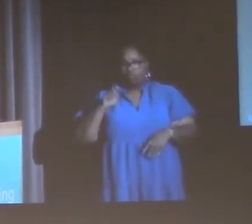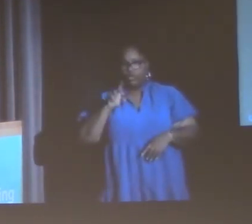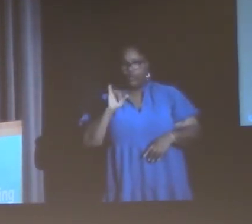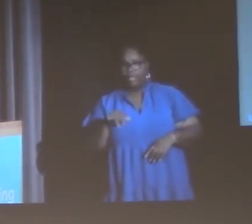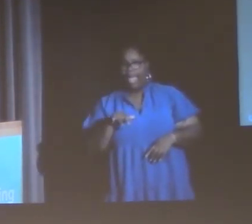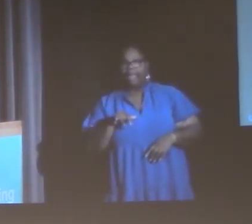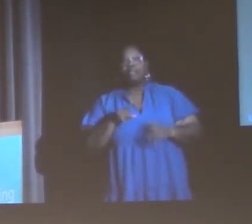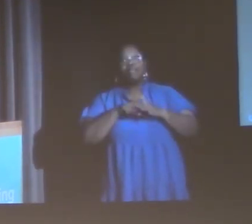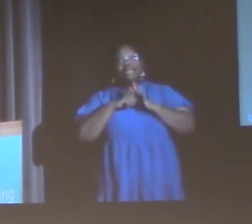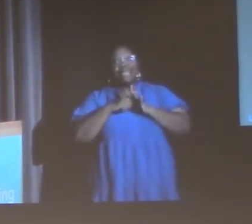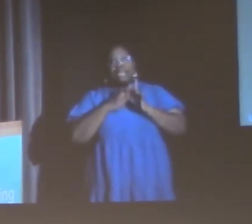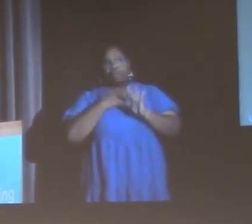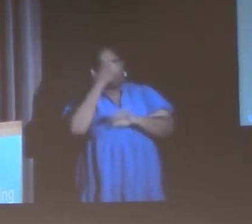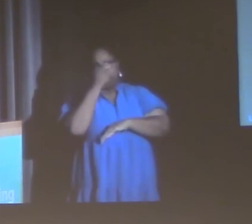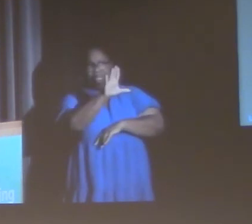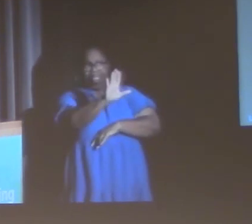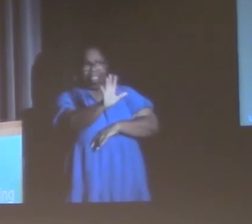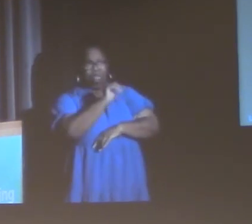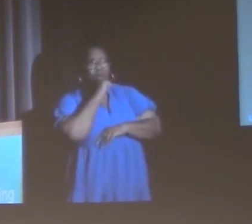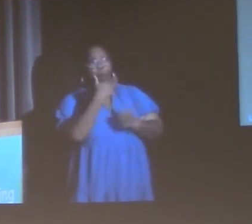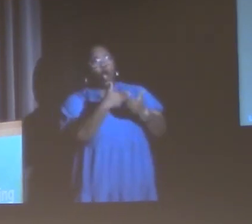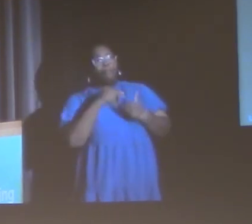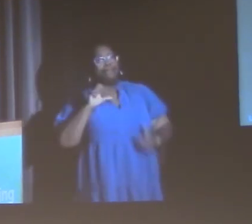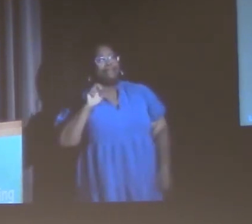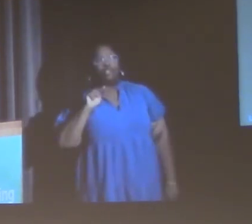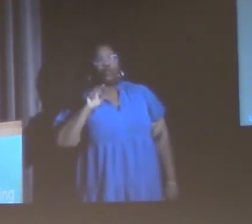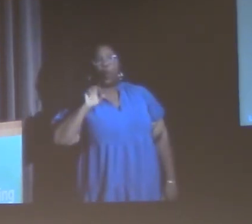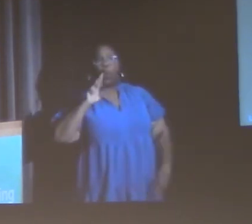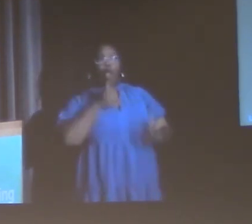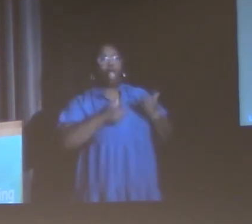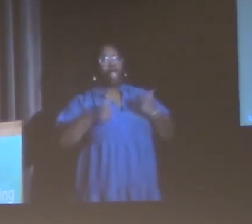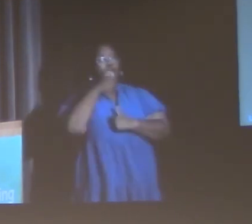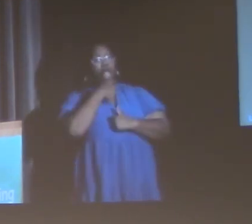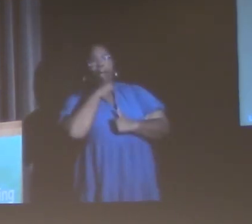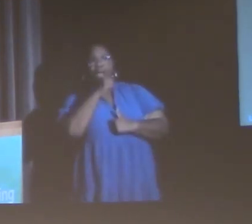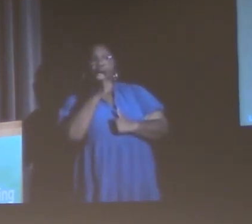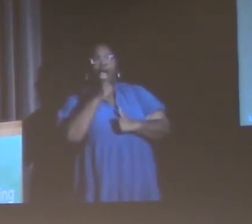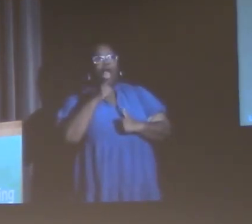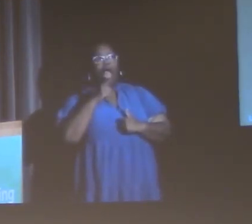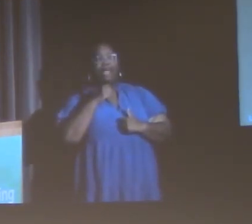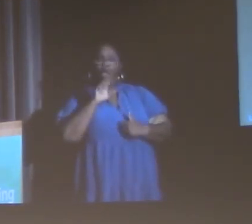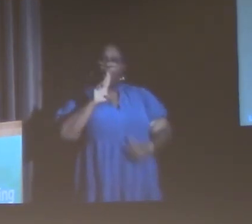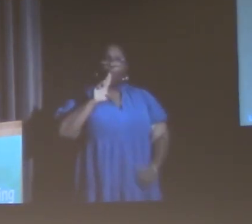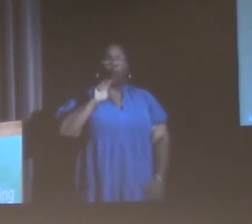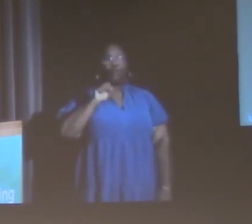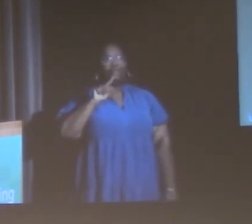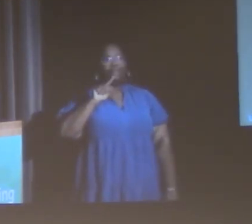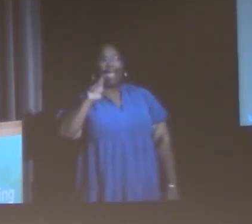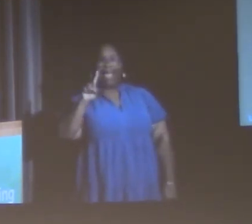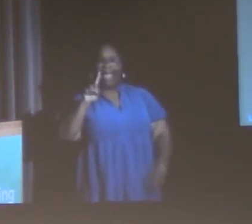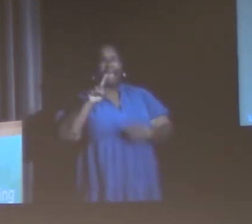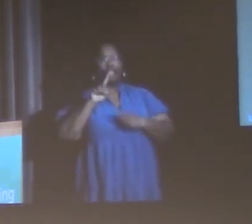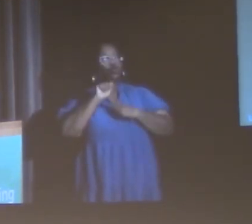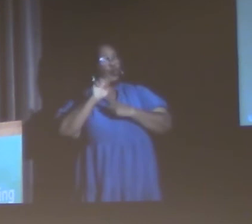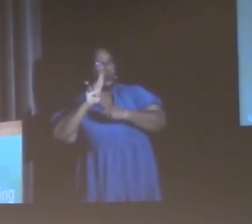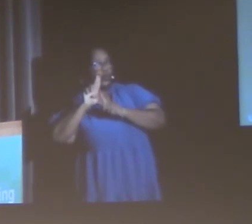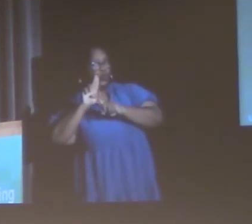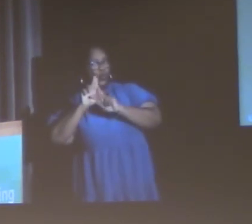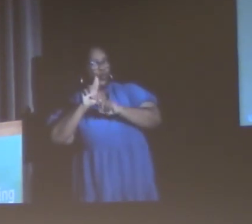not the expert. Don't call me señor. Don't talk to me as usted. Talk to me in the you. I'm like